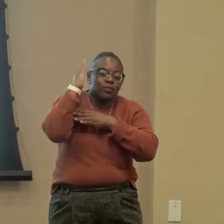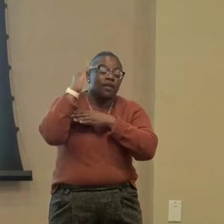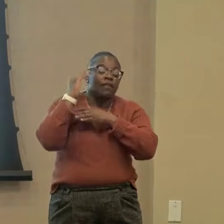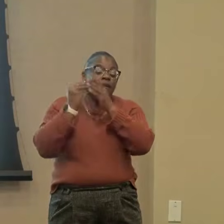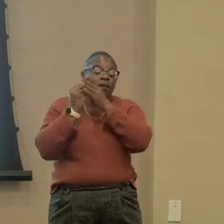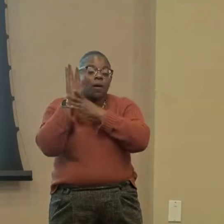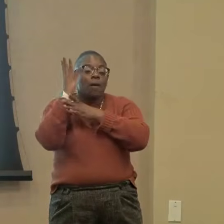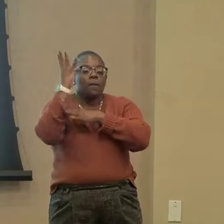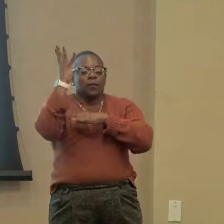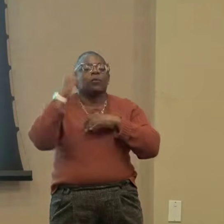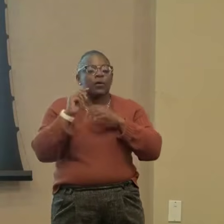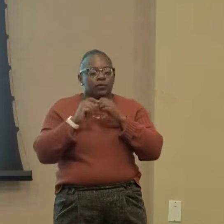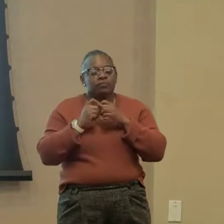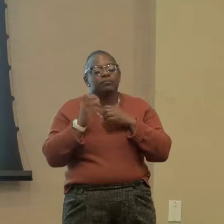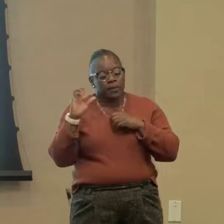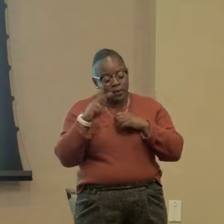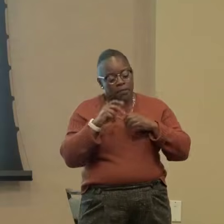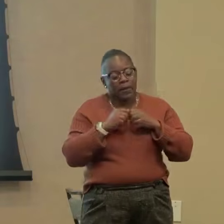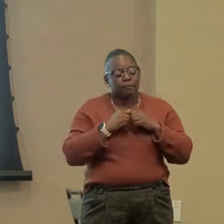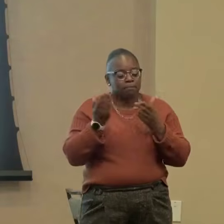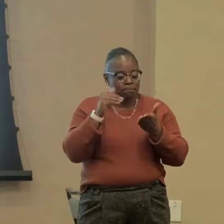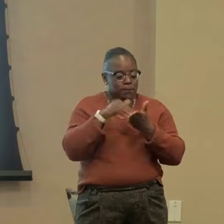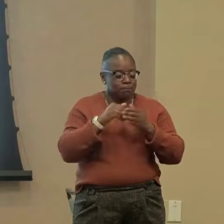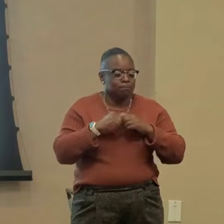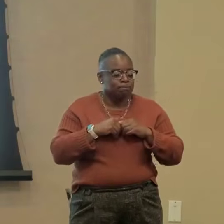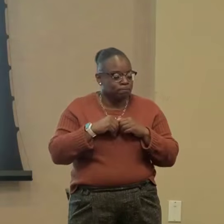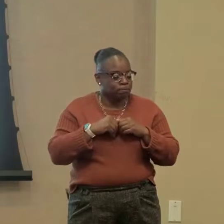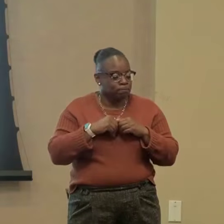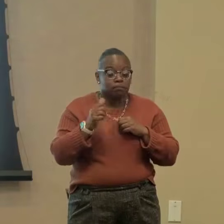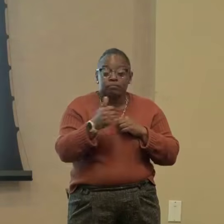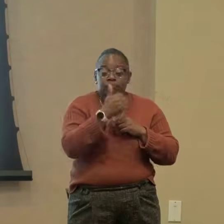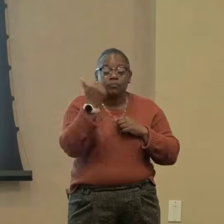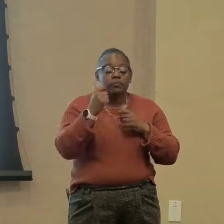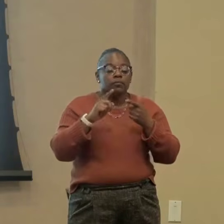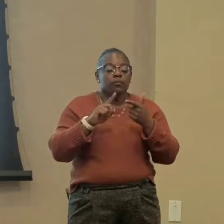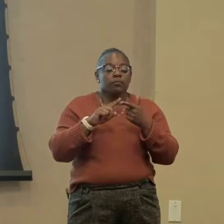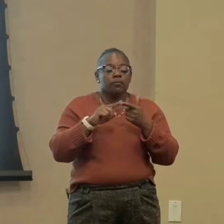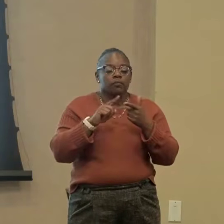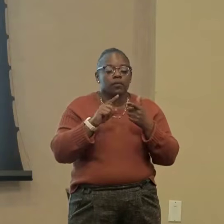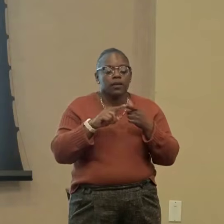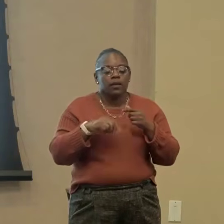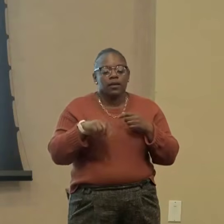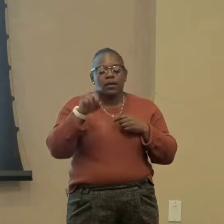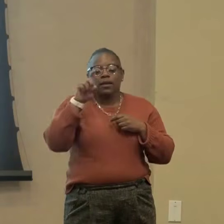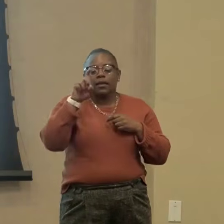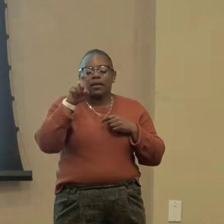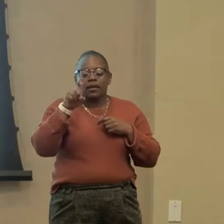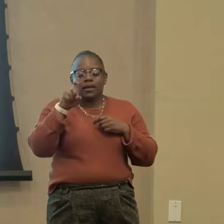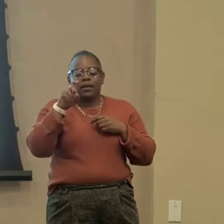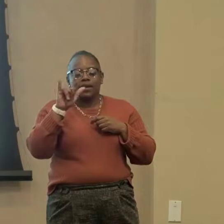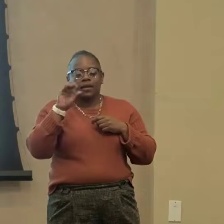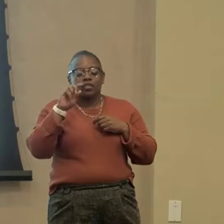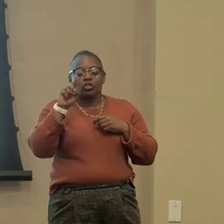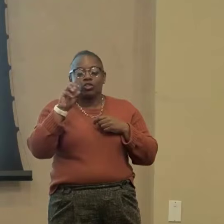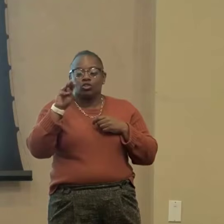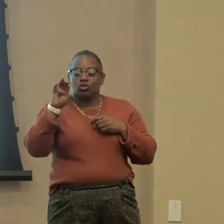concentrates it, and we can get hair to grow back. Another treatment is exosomes. This one's a little bit more cutting